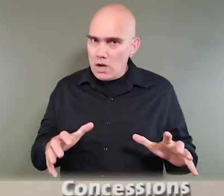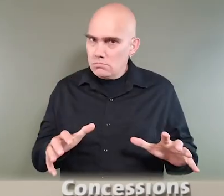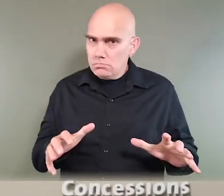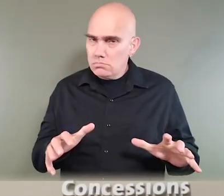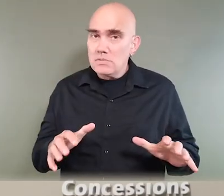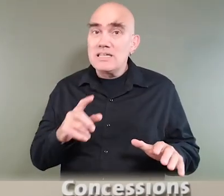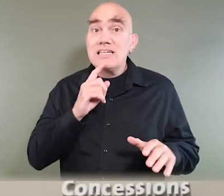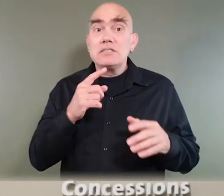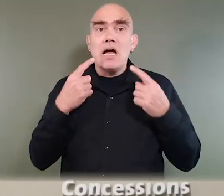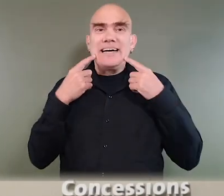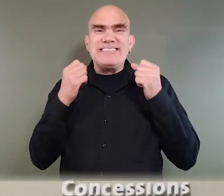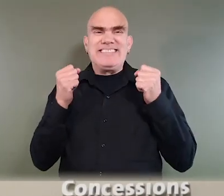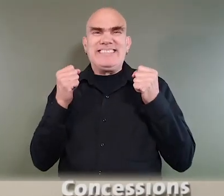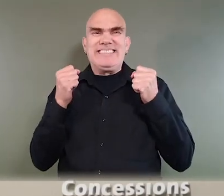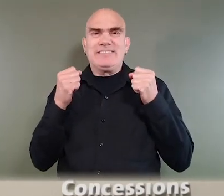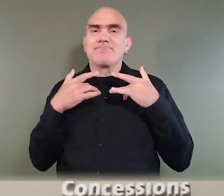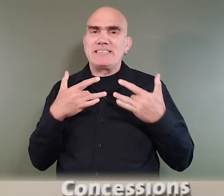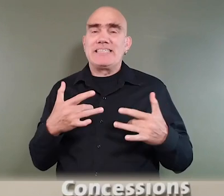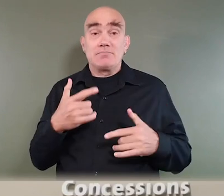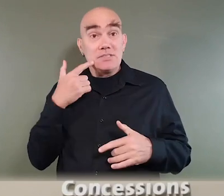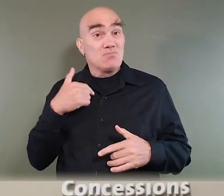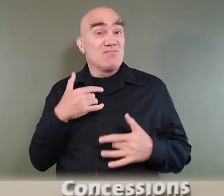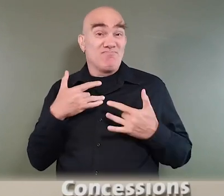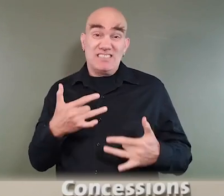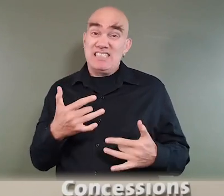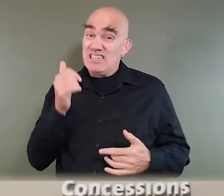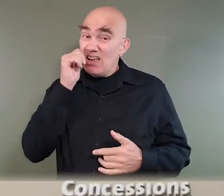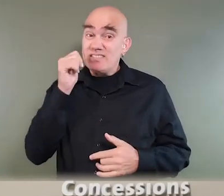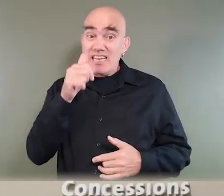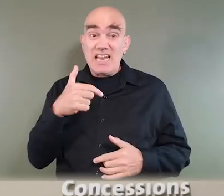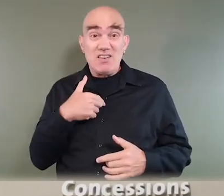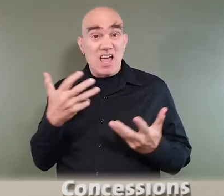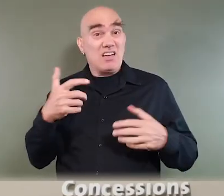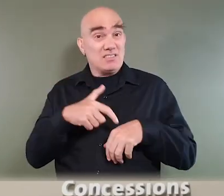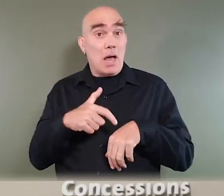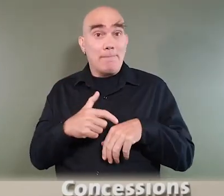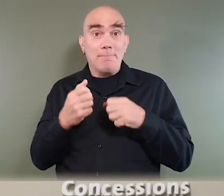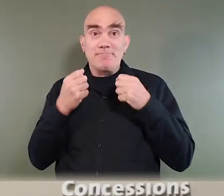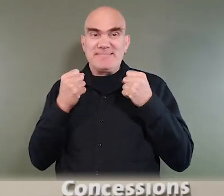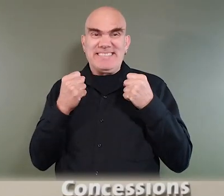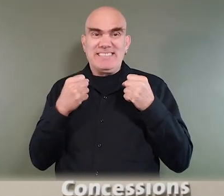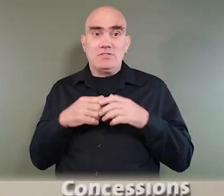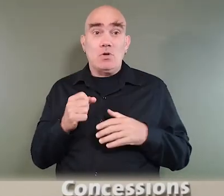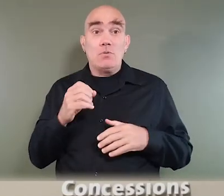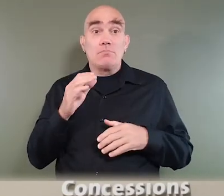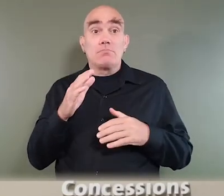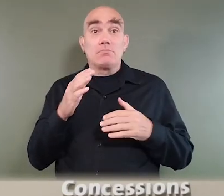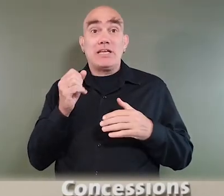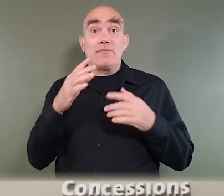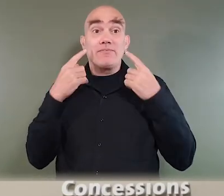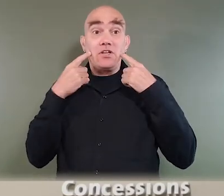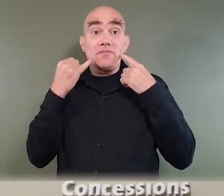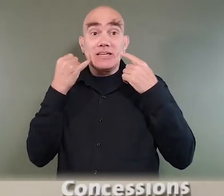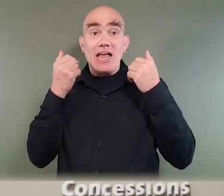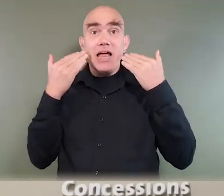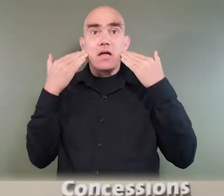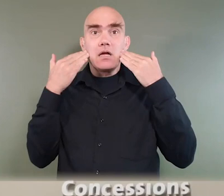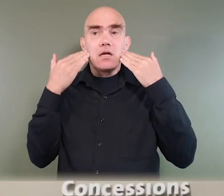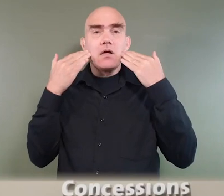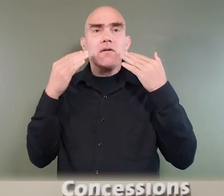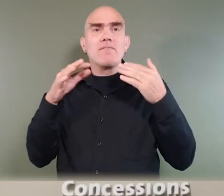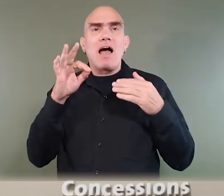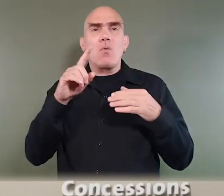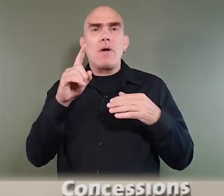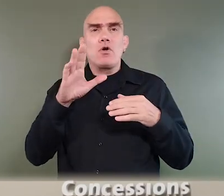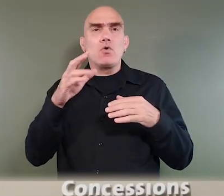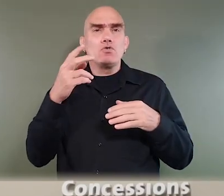lot of time with the jaw clenched. So take your fingers, if you can, and put them right at that part where your two jaw pieces come together,